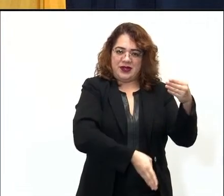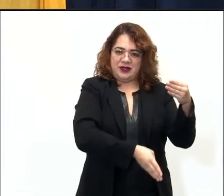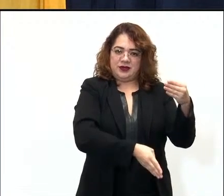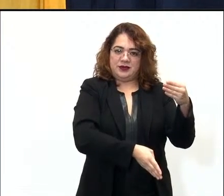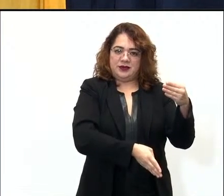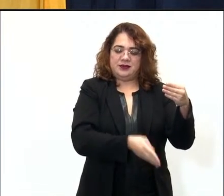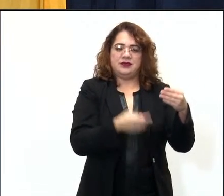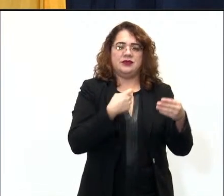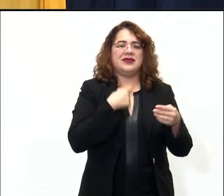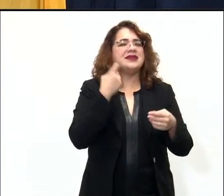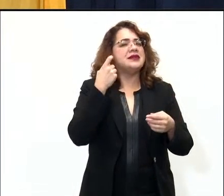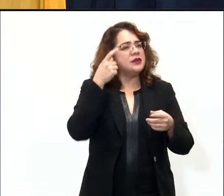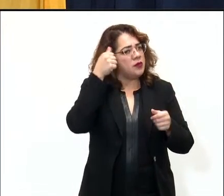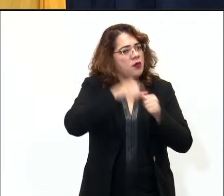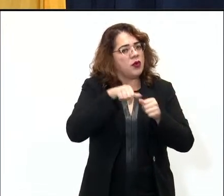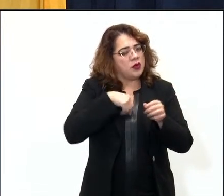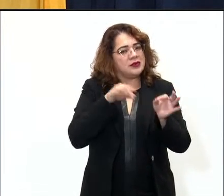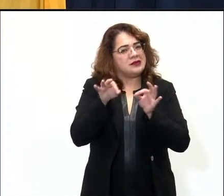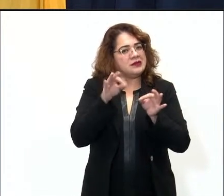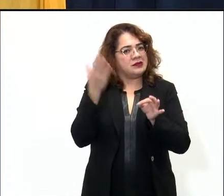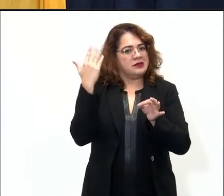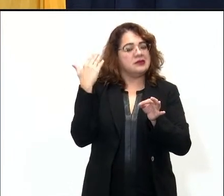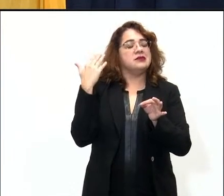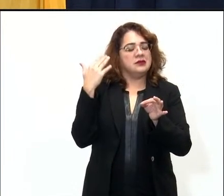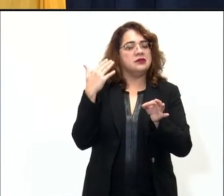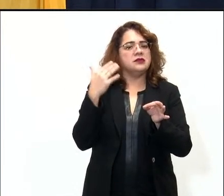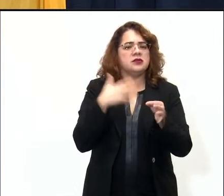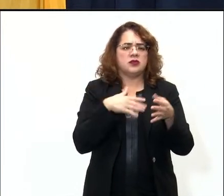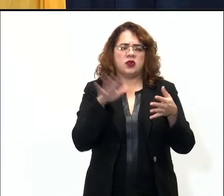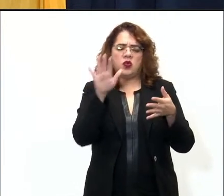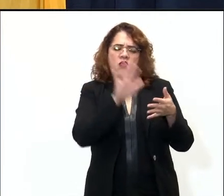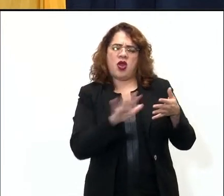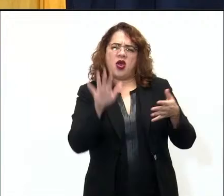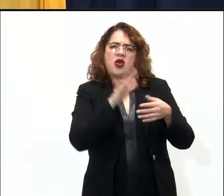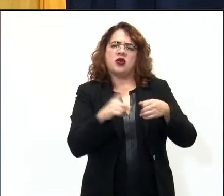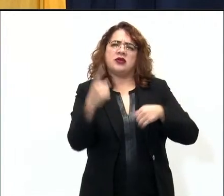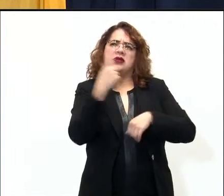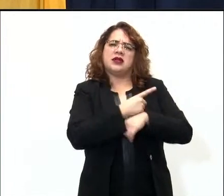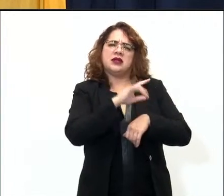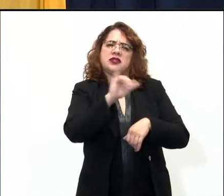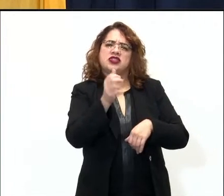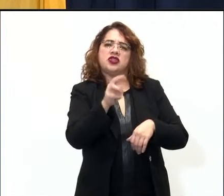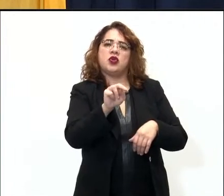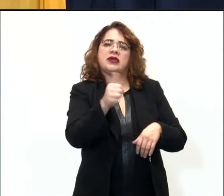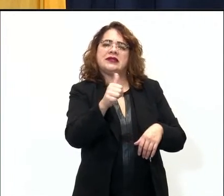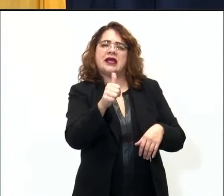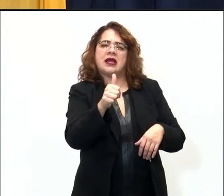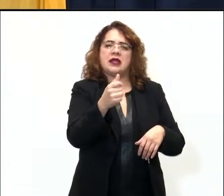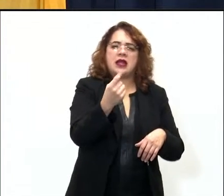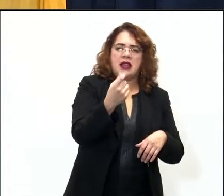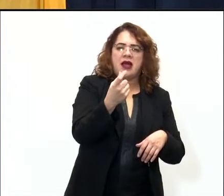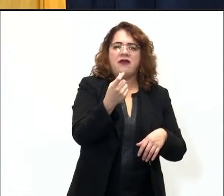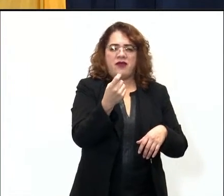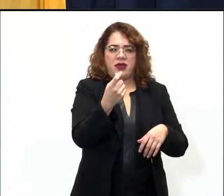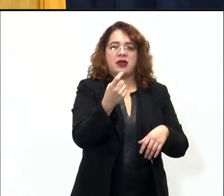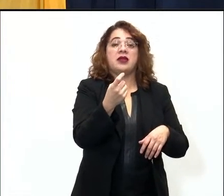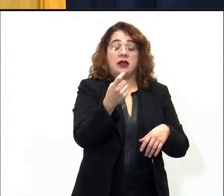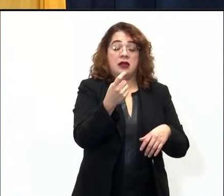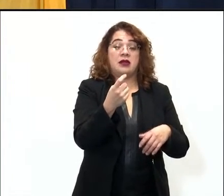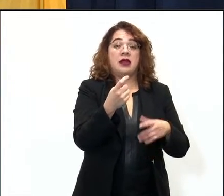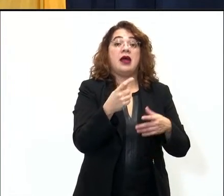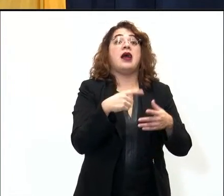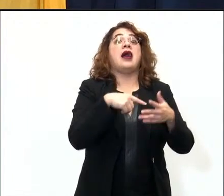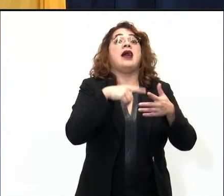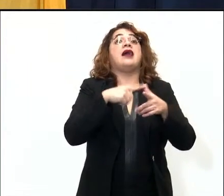We've talked about this as hopefully around January 10th, January 11th, as we start